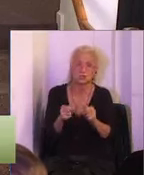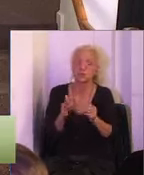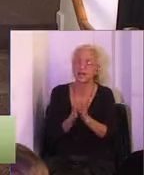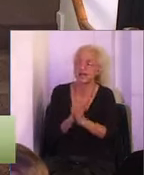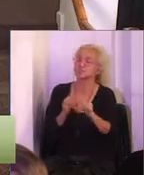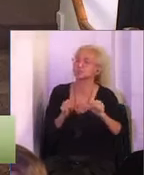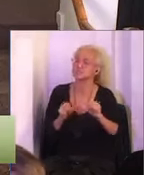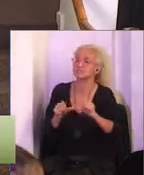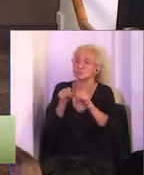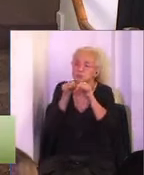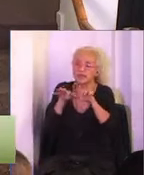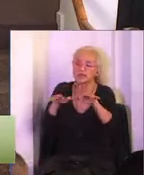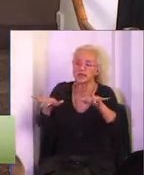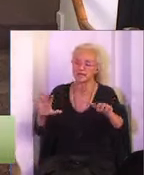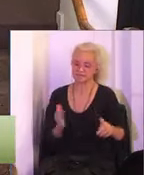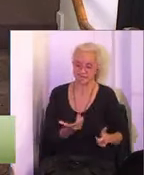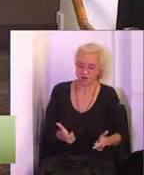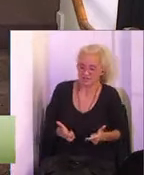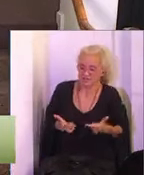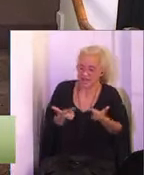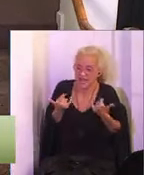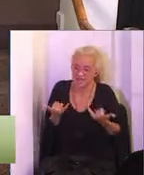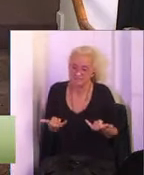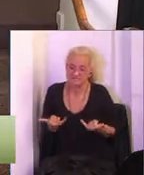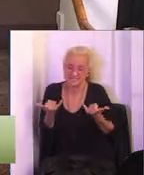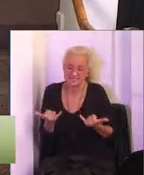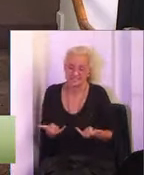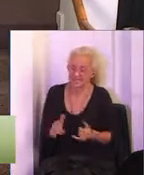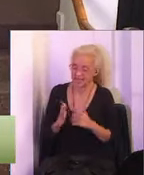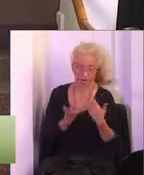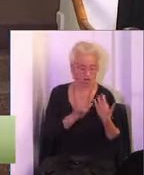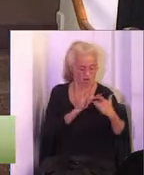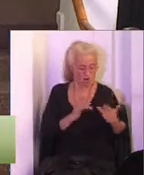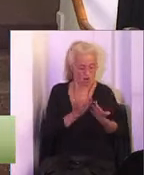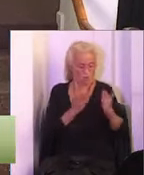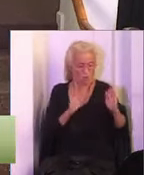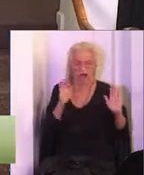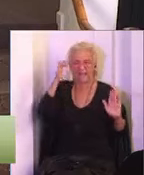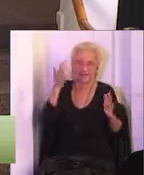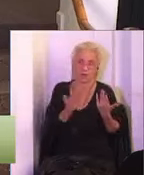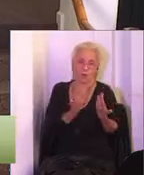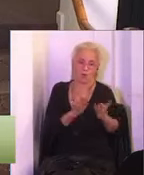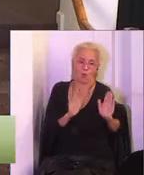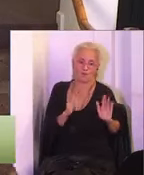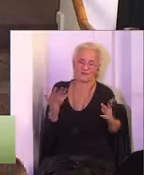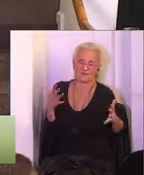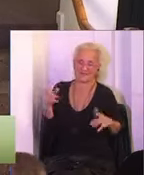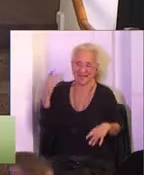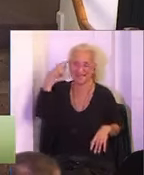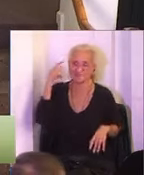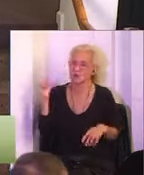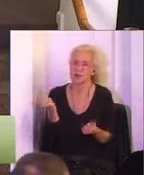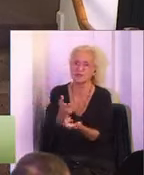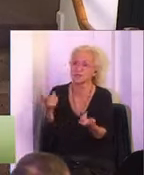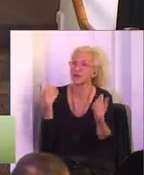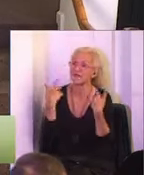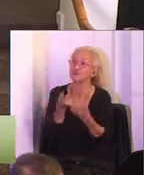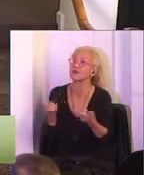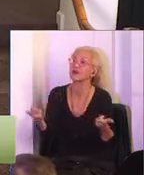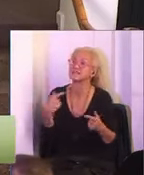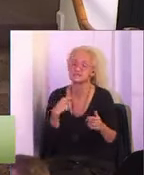to bless our lives today. Open our hearts, Lord. I think they're already open to everything you have for us. Let